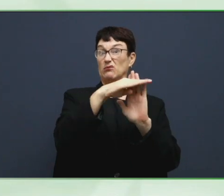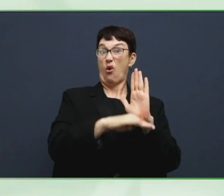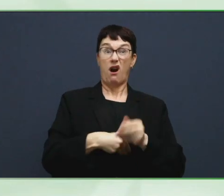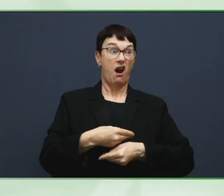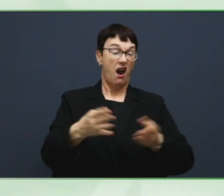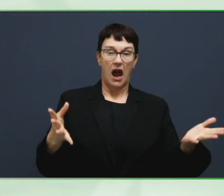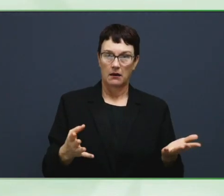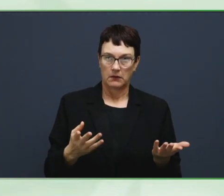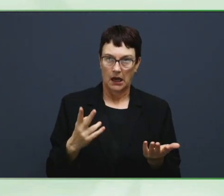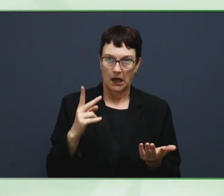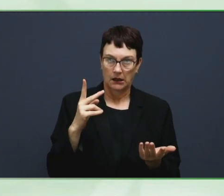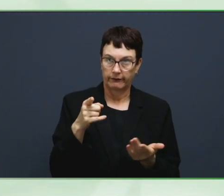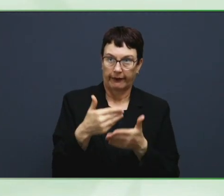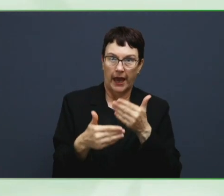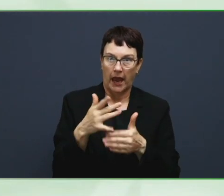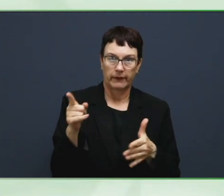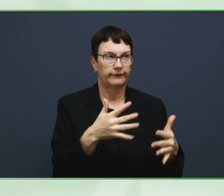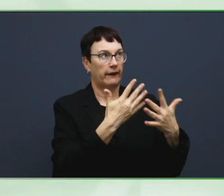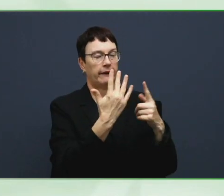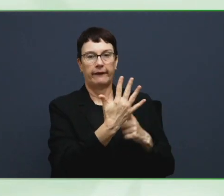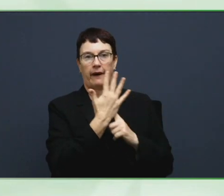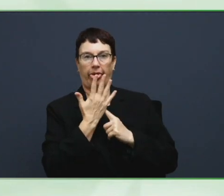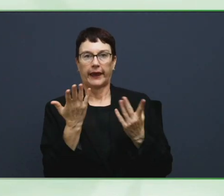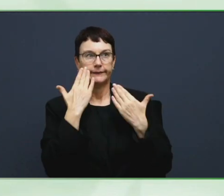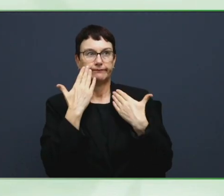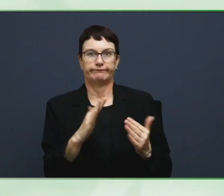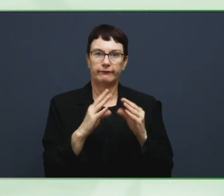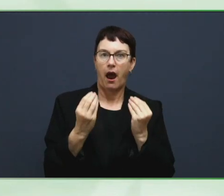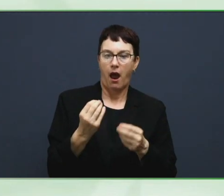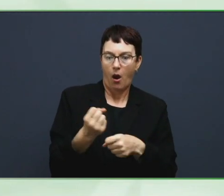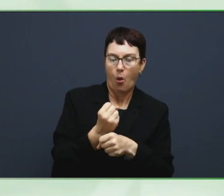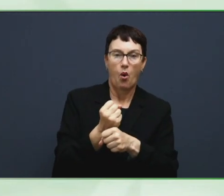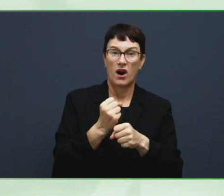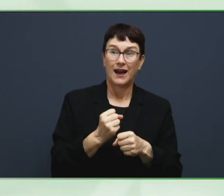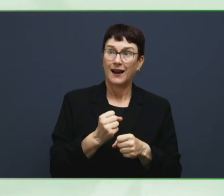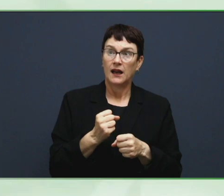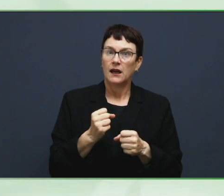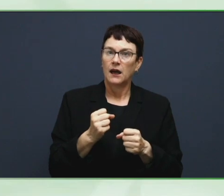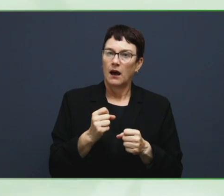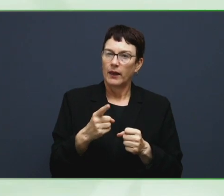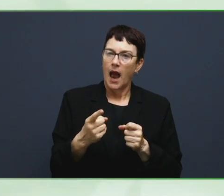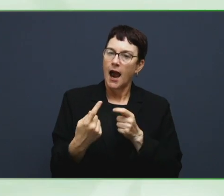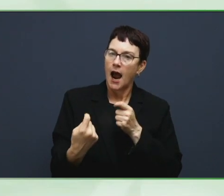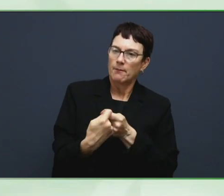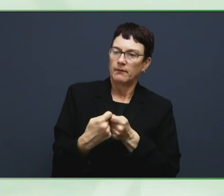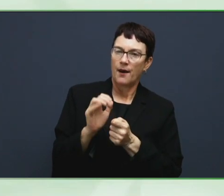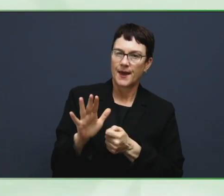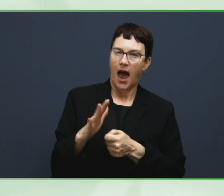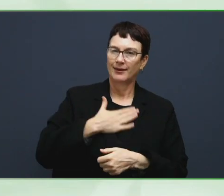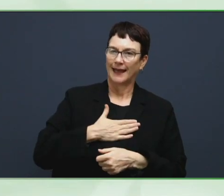solutions created for people with disabilities without their input can fail to meet the disabled community's diverse need or